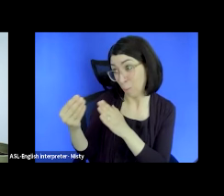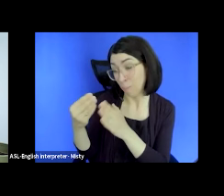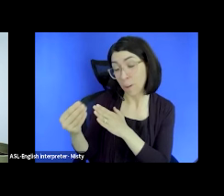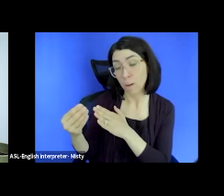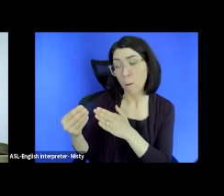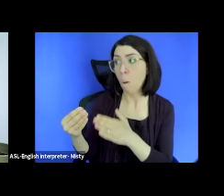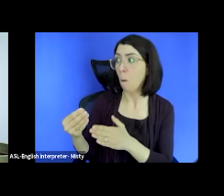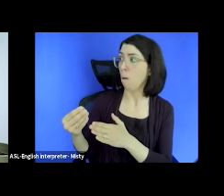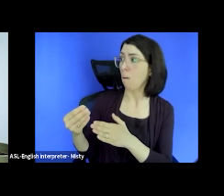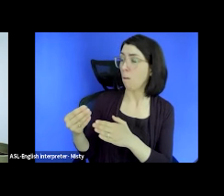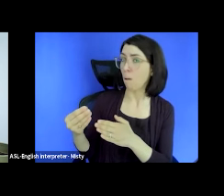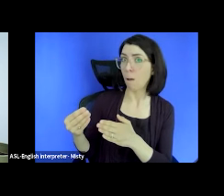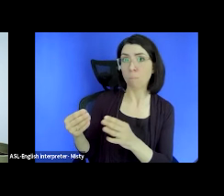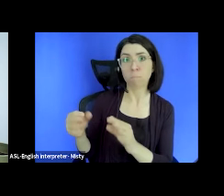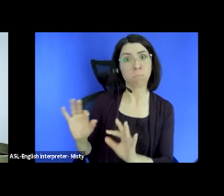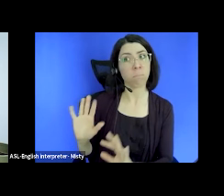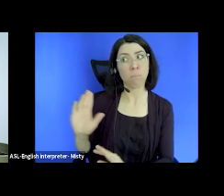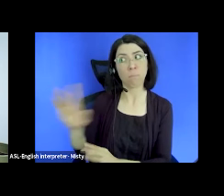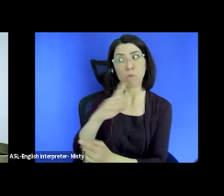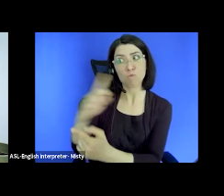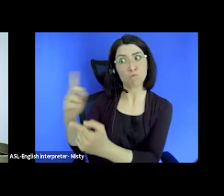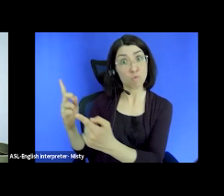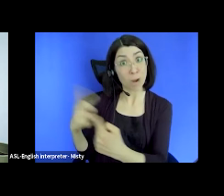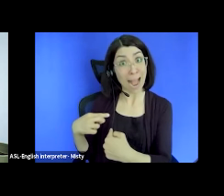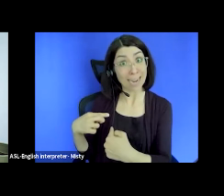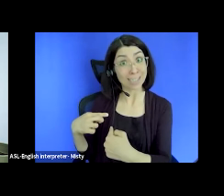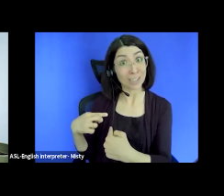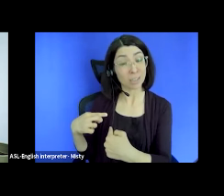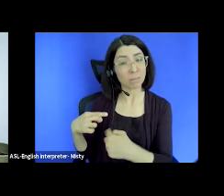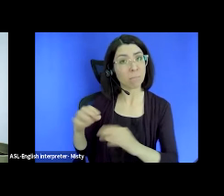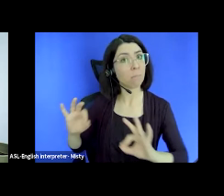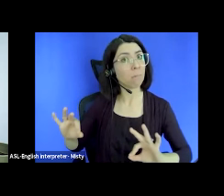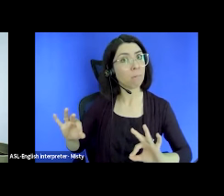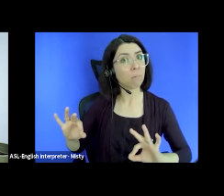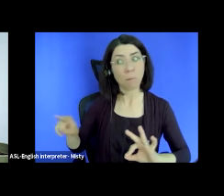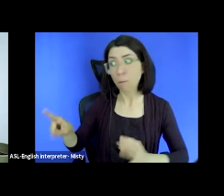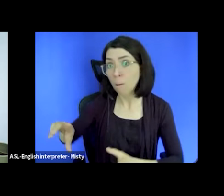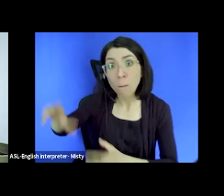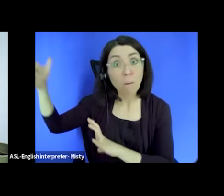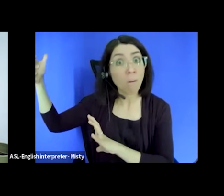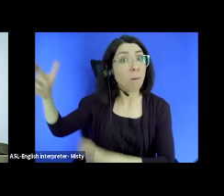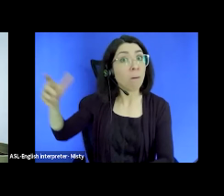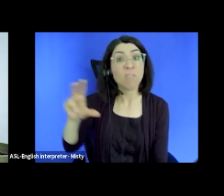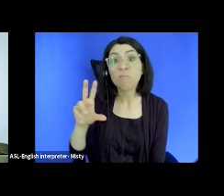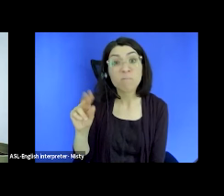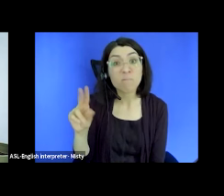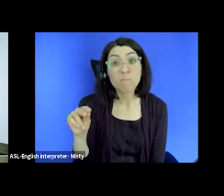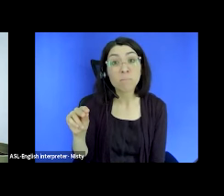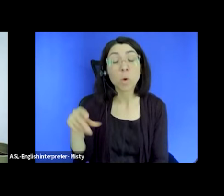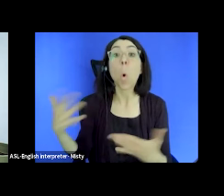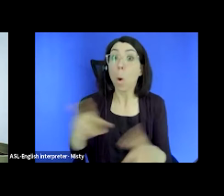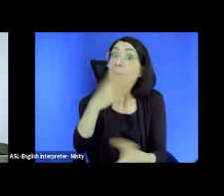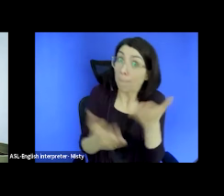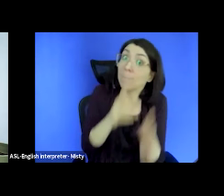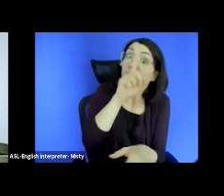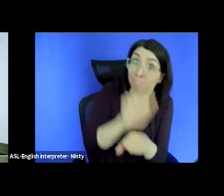you realized that the reaction that you anticipated didn't happen. Okay, or maybe it did happen, and now you have evidence for